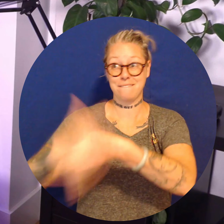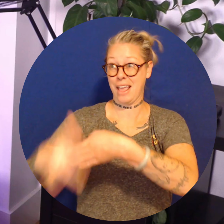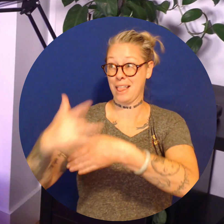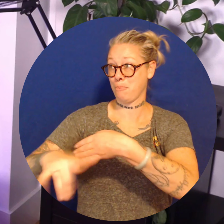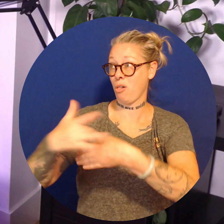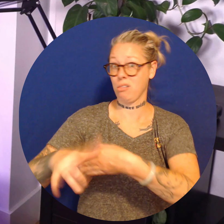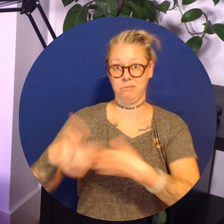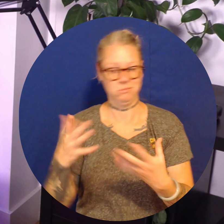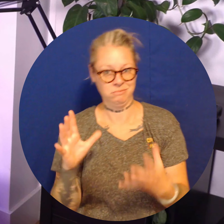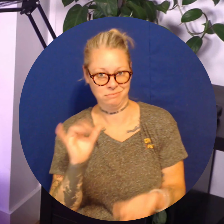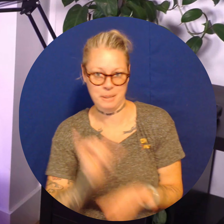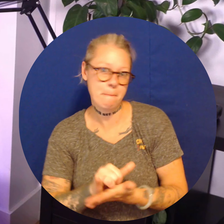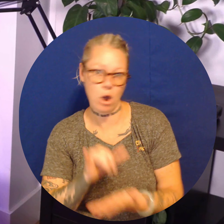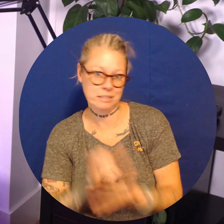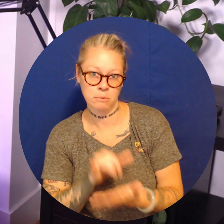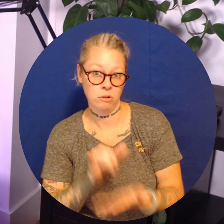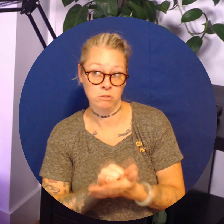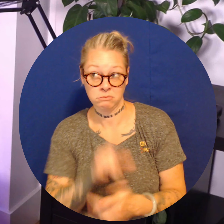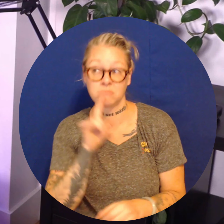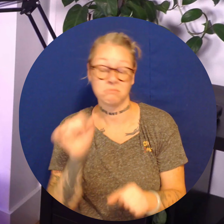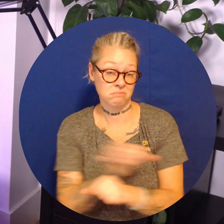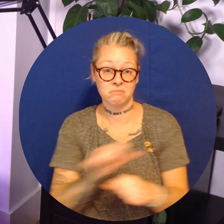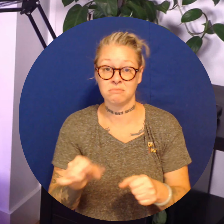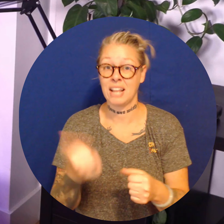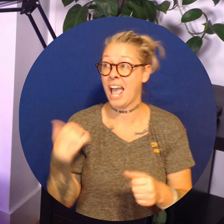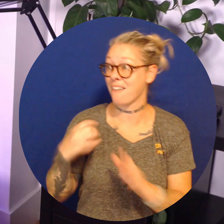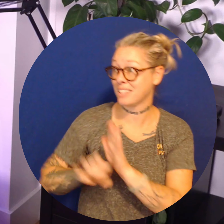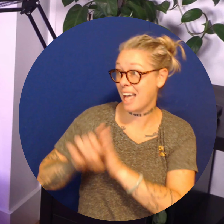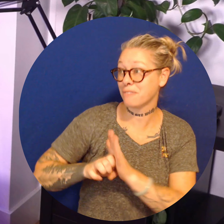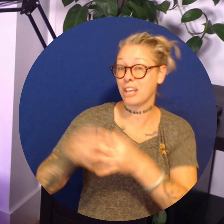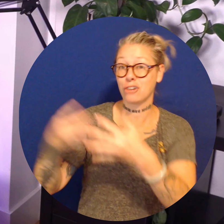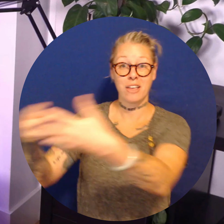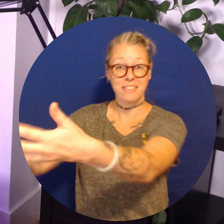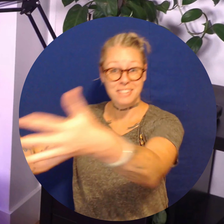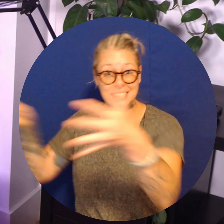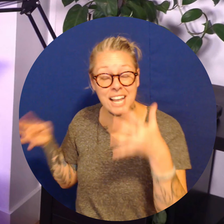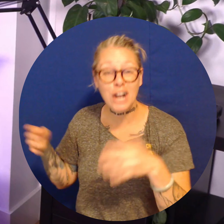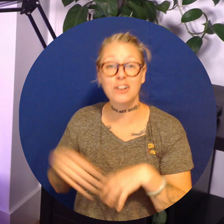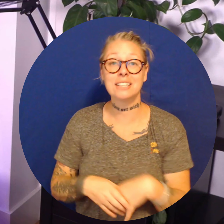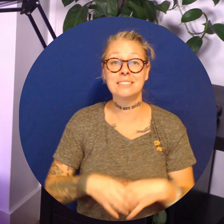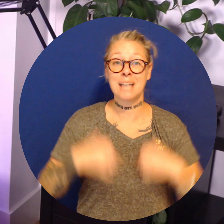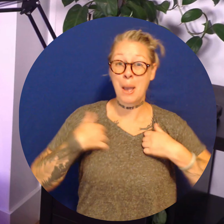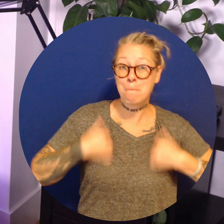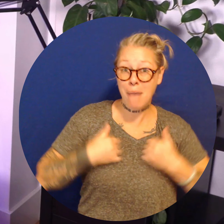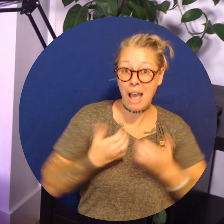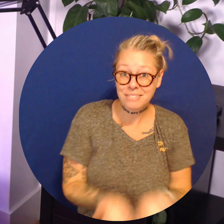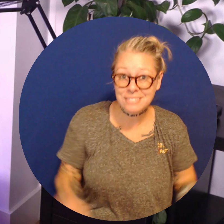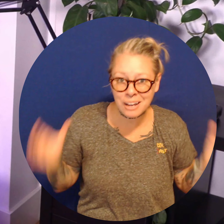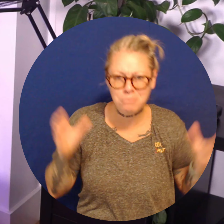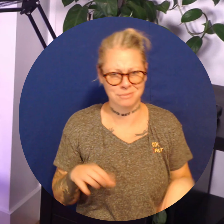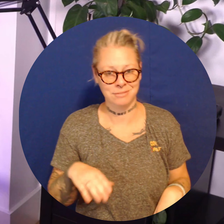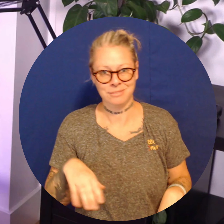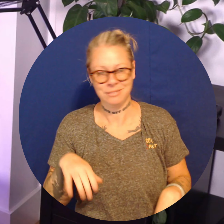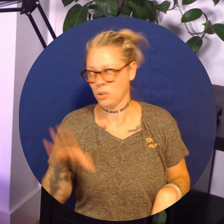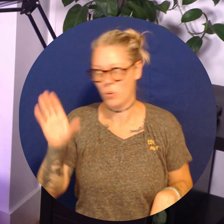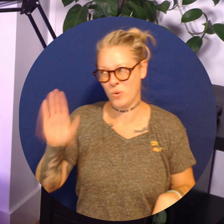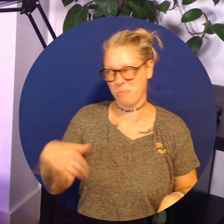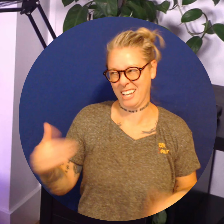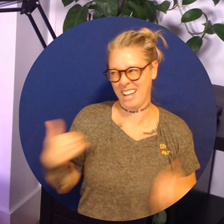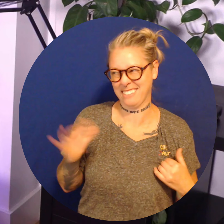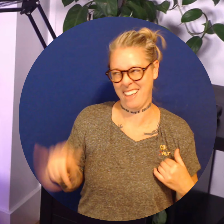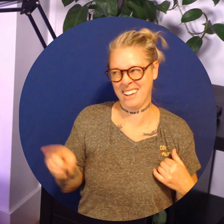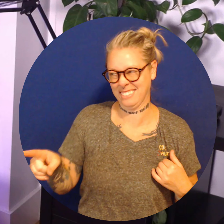available in lisbon like it's fair enough really isn't that that terrace the elevator that bathtub like come on no one has a bathtub the